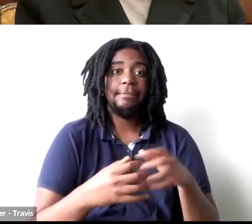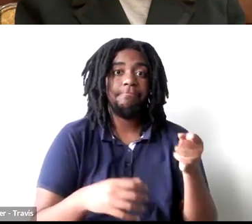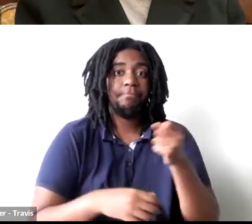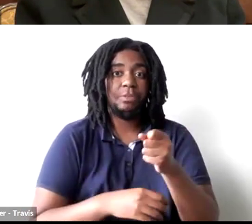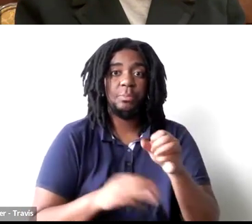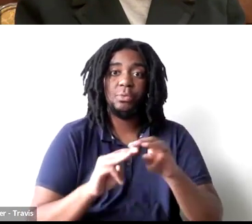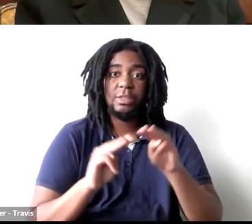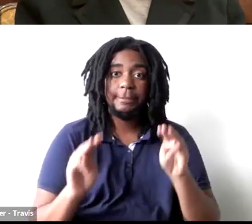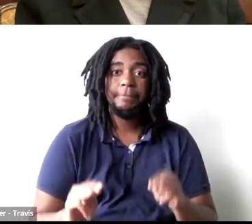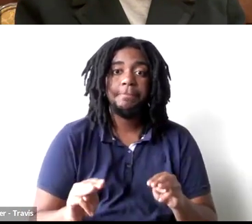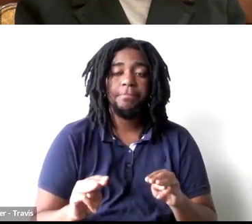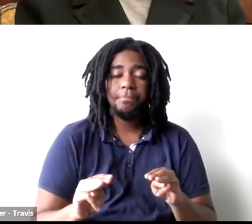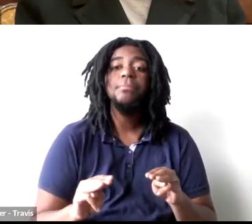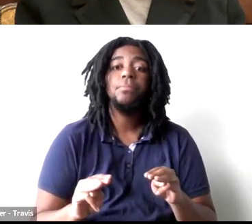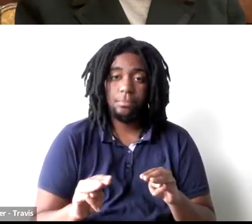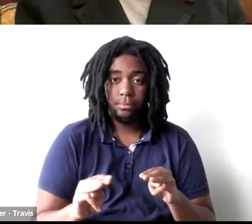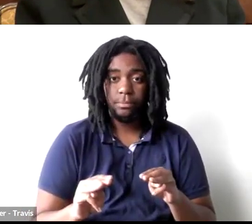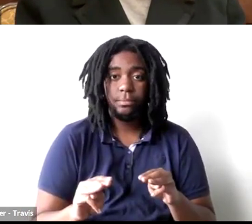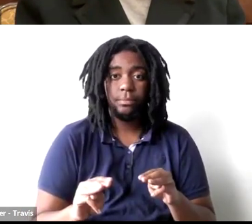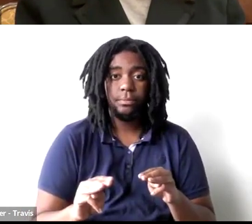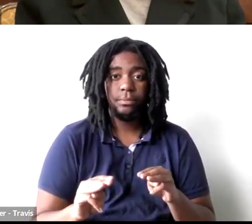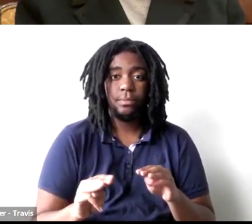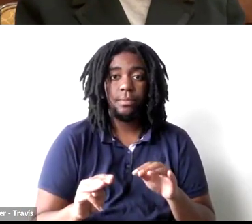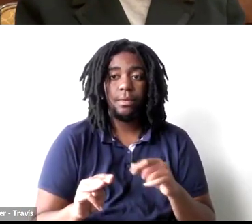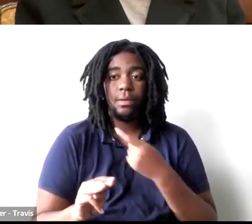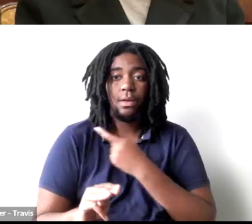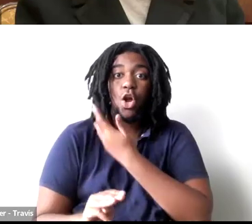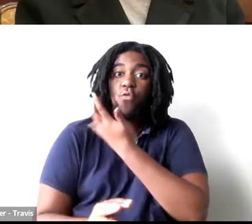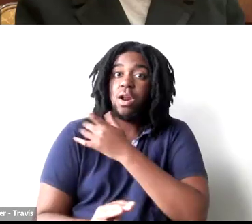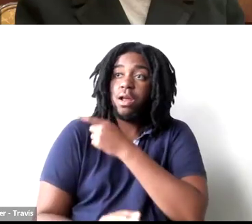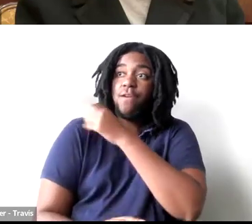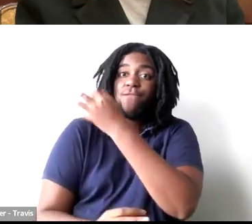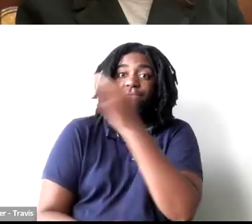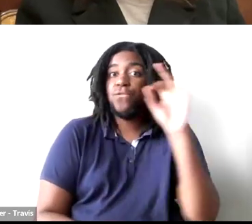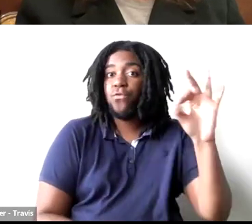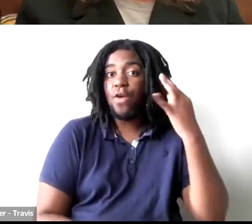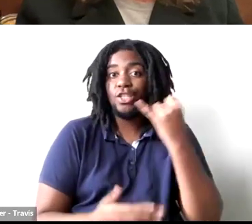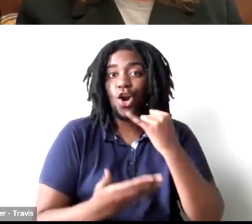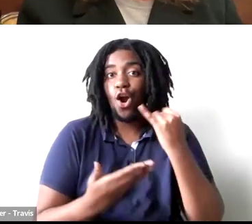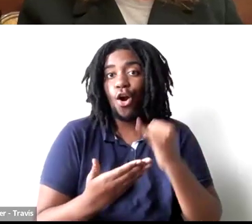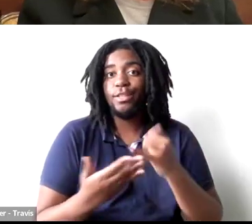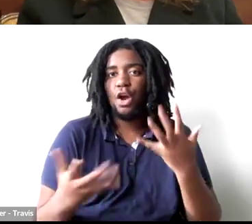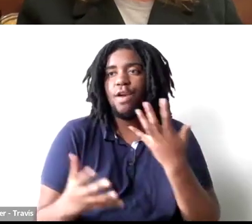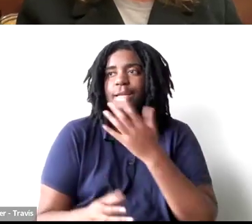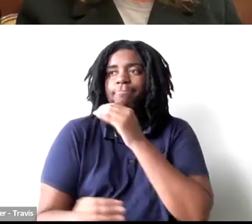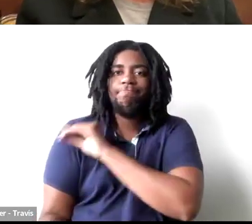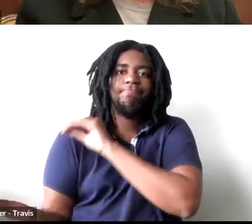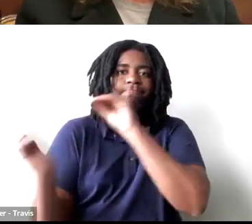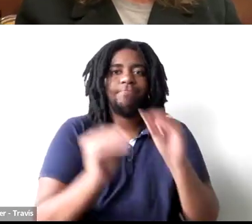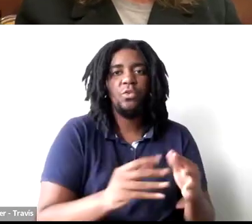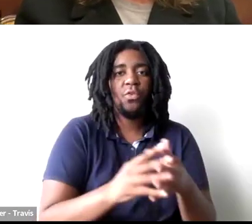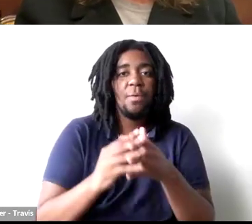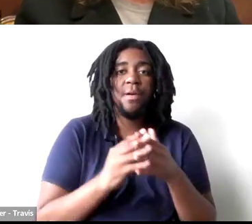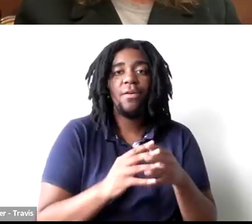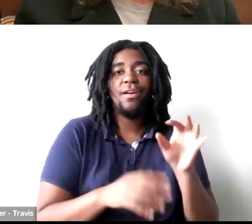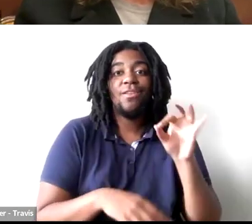Saint Memon and the French emigres artists come to the US and were very popular